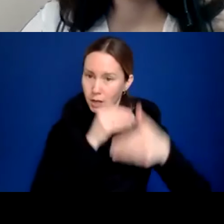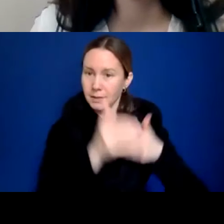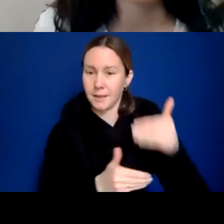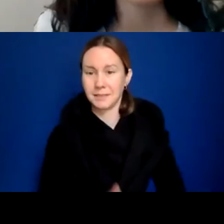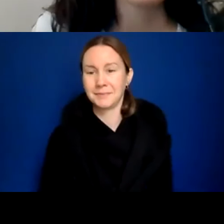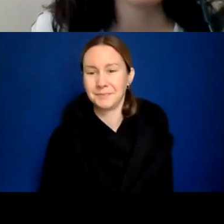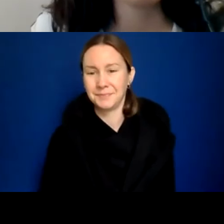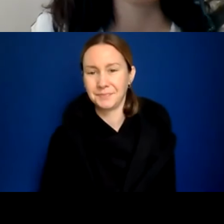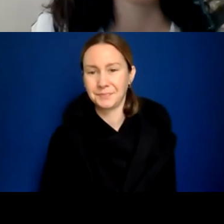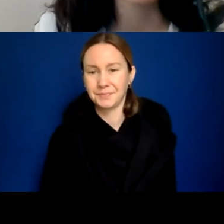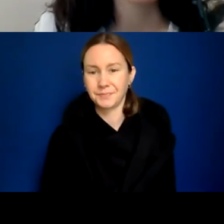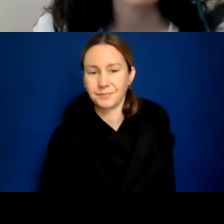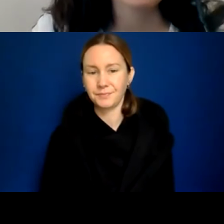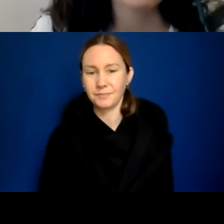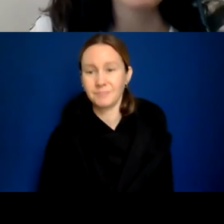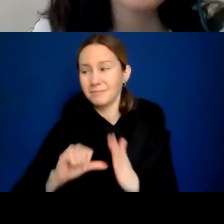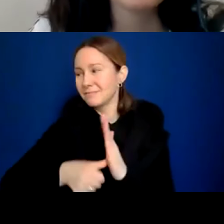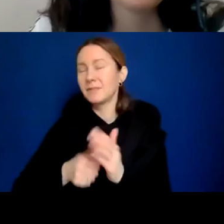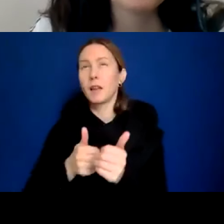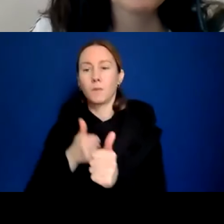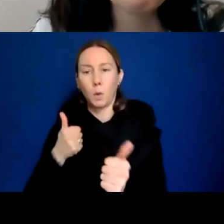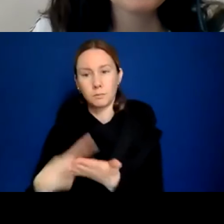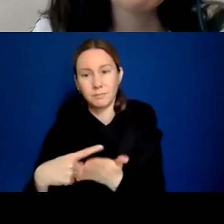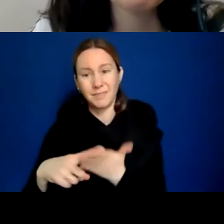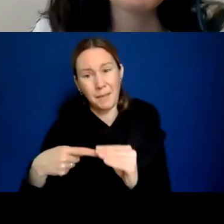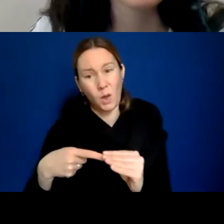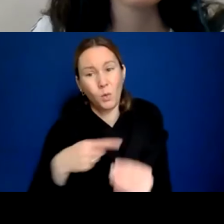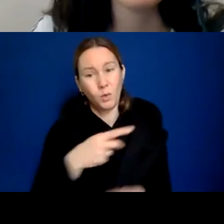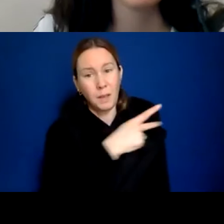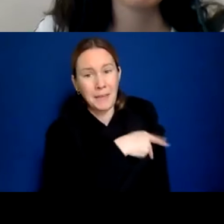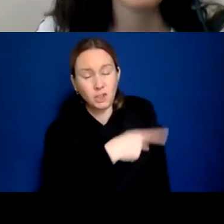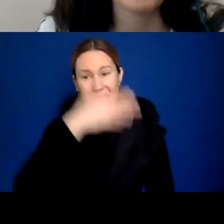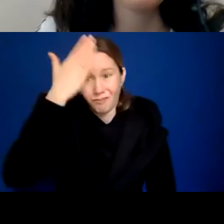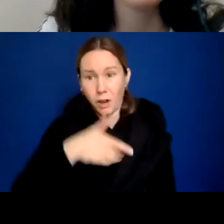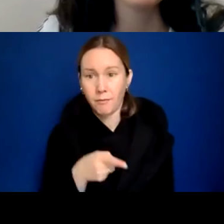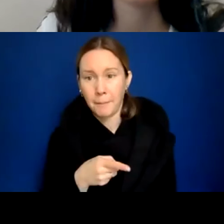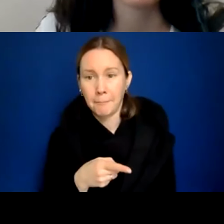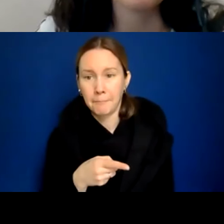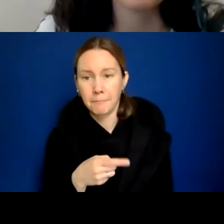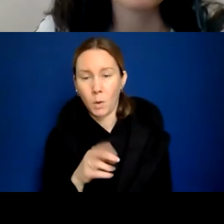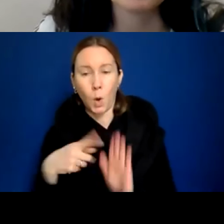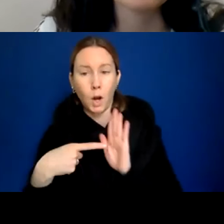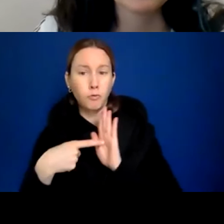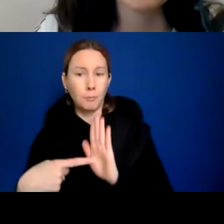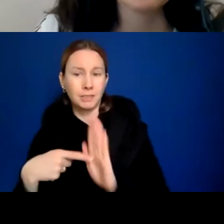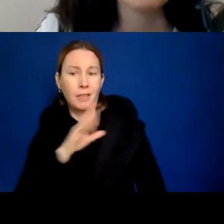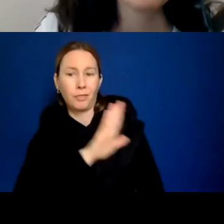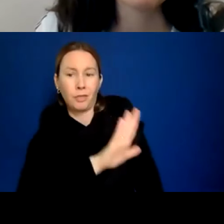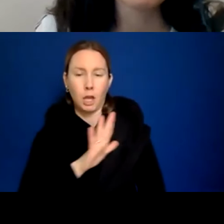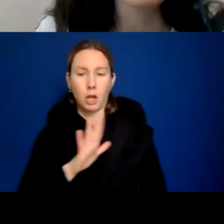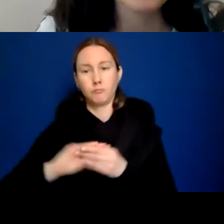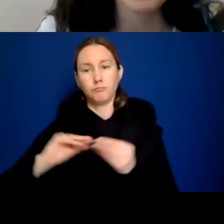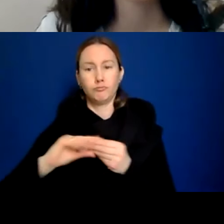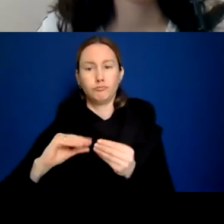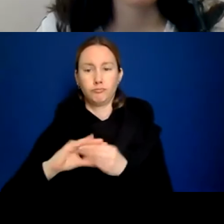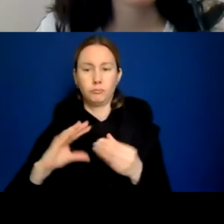I want to emphasize to avoid talking about a patient in front of them or speaking on their behalf, unless it's absolutely necessary.